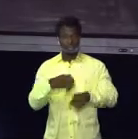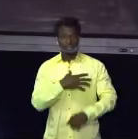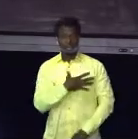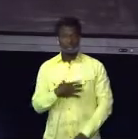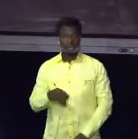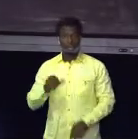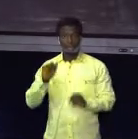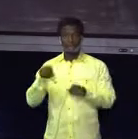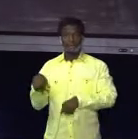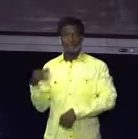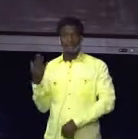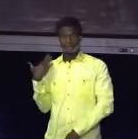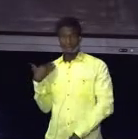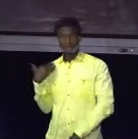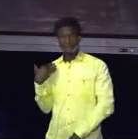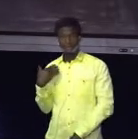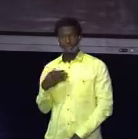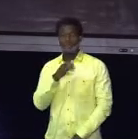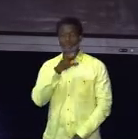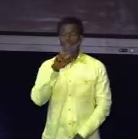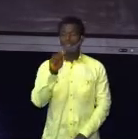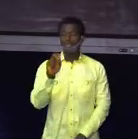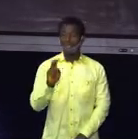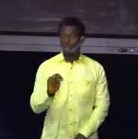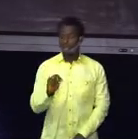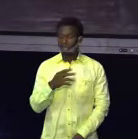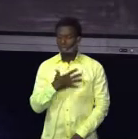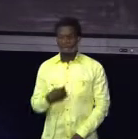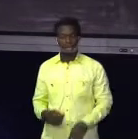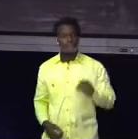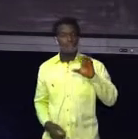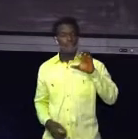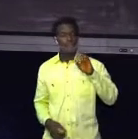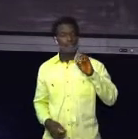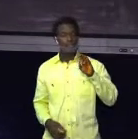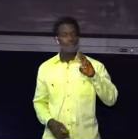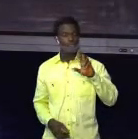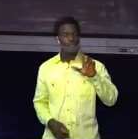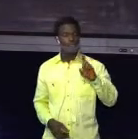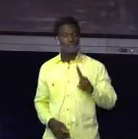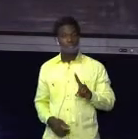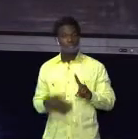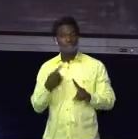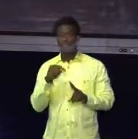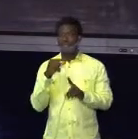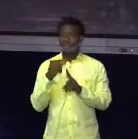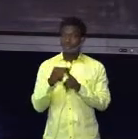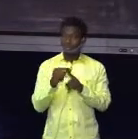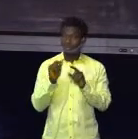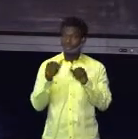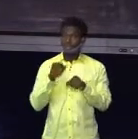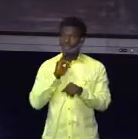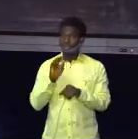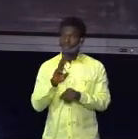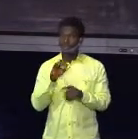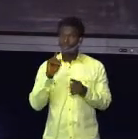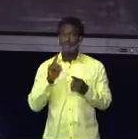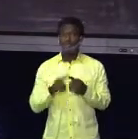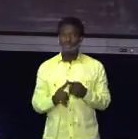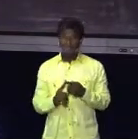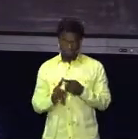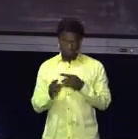Can and could now. Can, C-A-N, and could. The word can is used to express